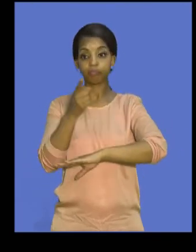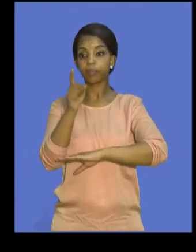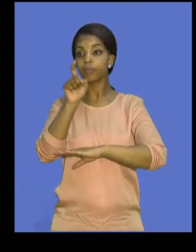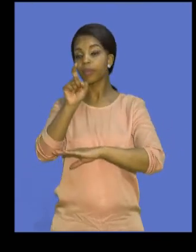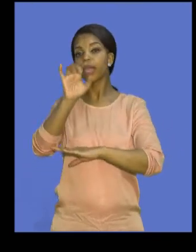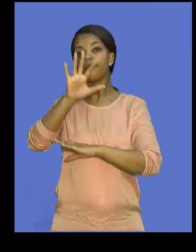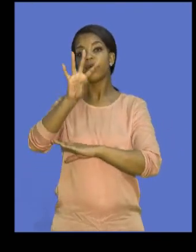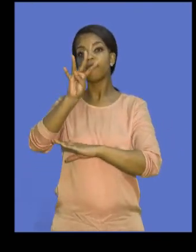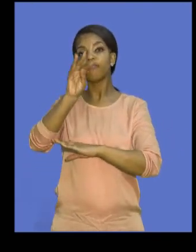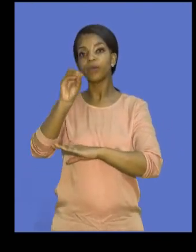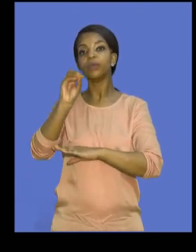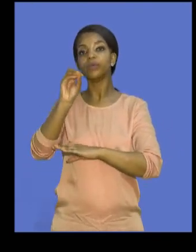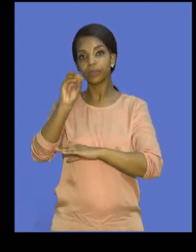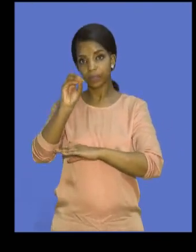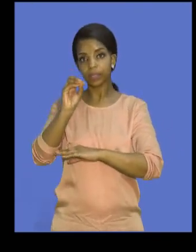the 500